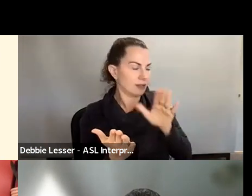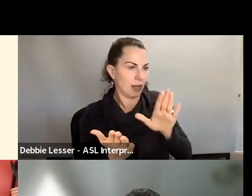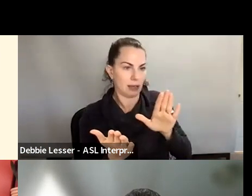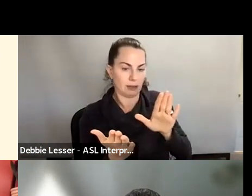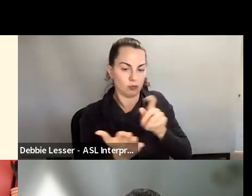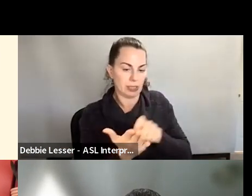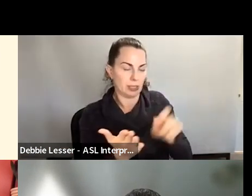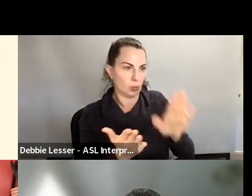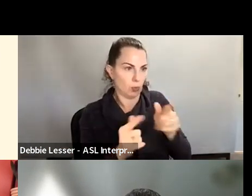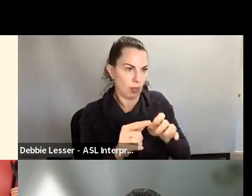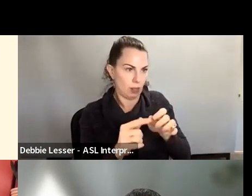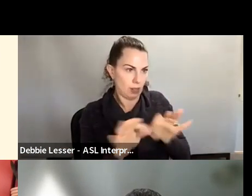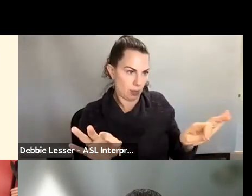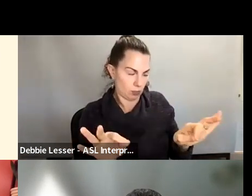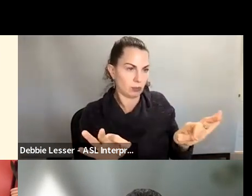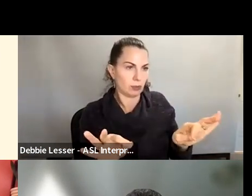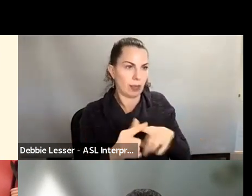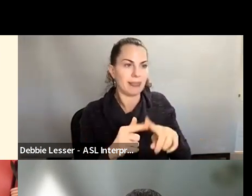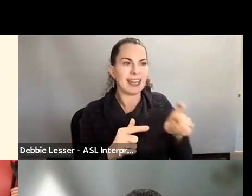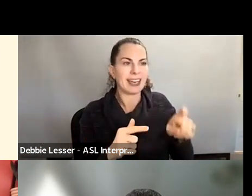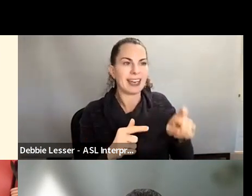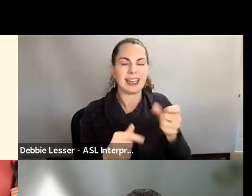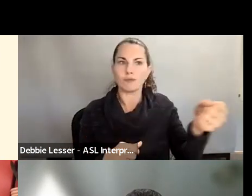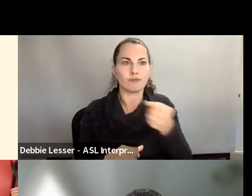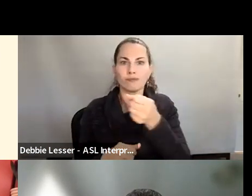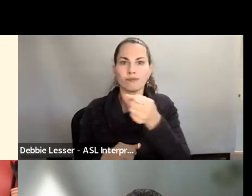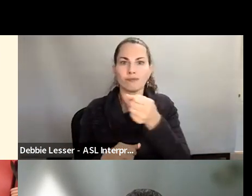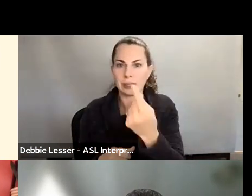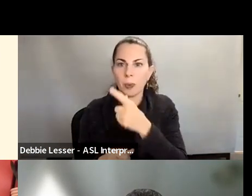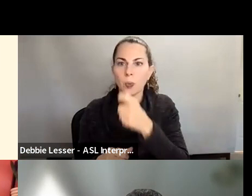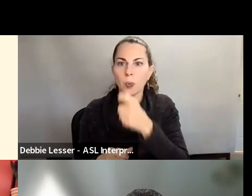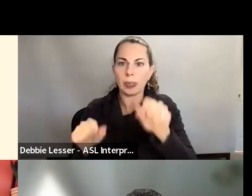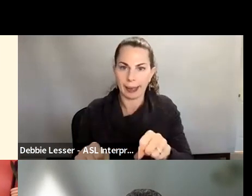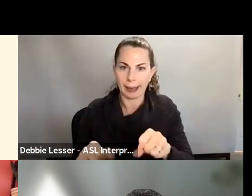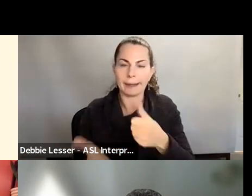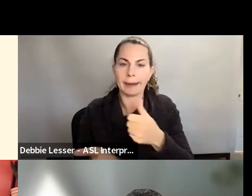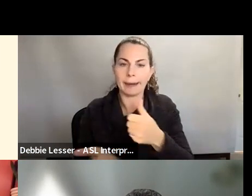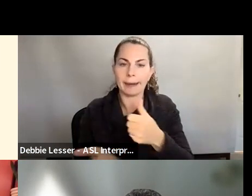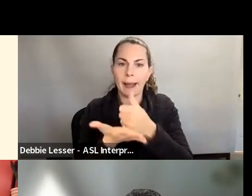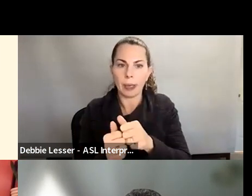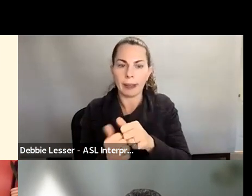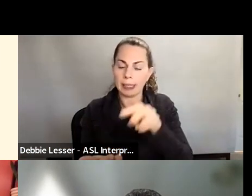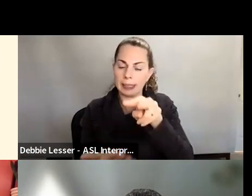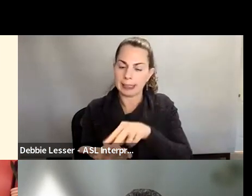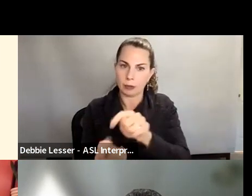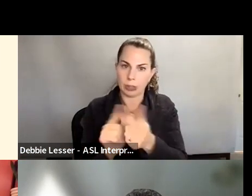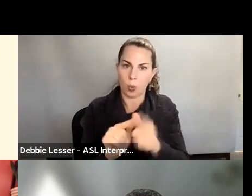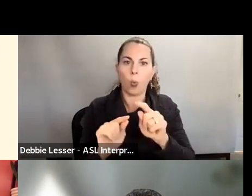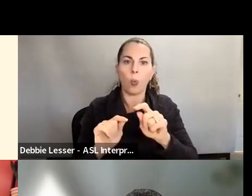language, then I should get somebody who can help, you know, do a site translation or provide it in your